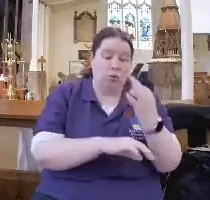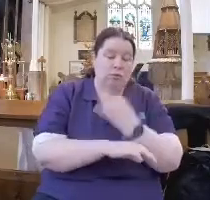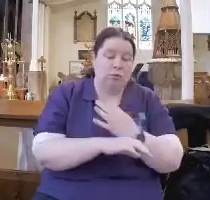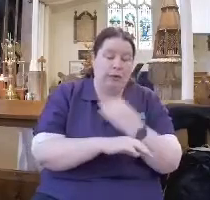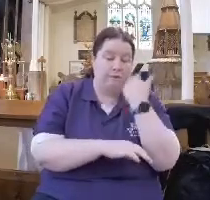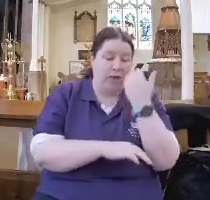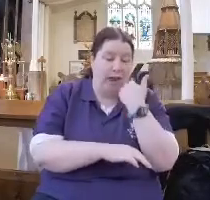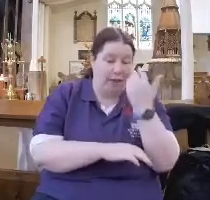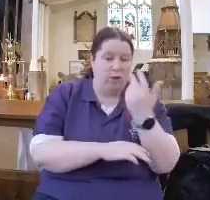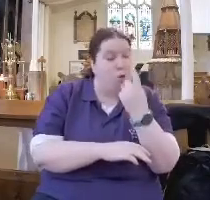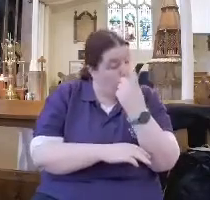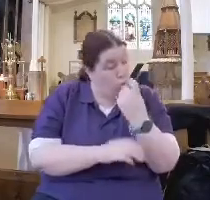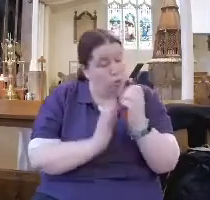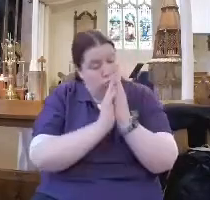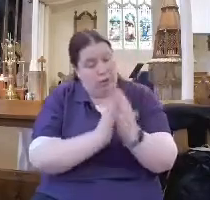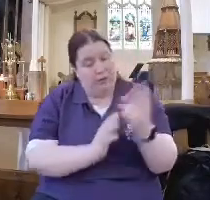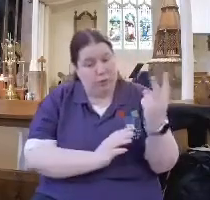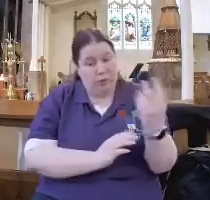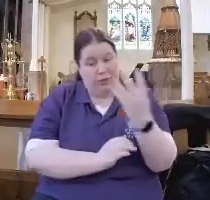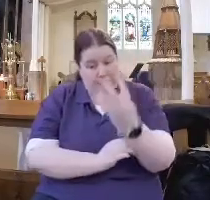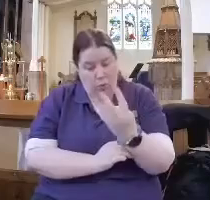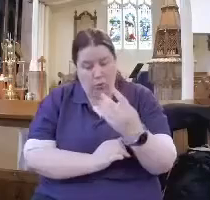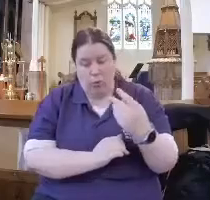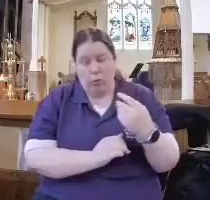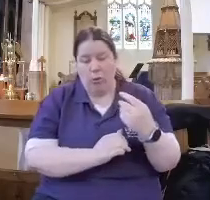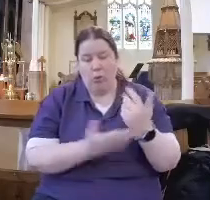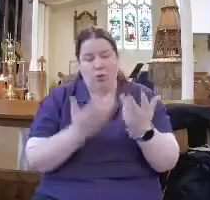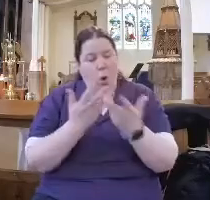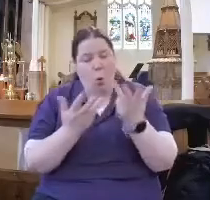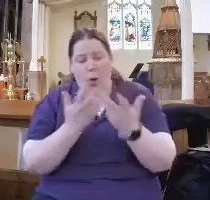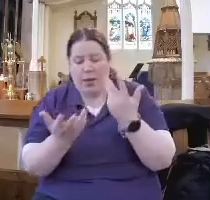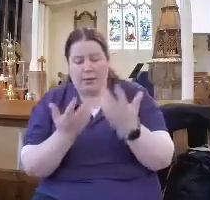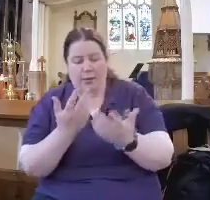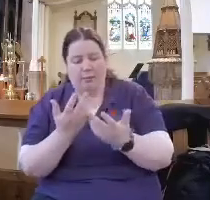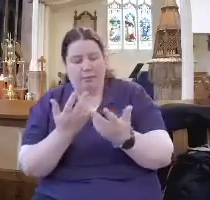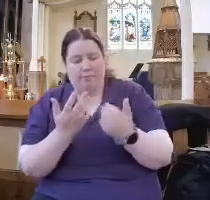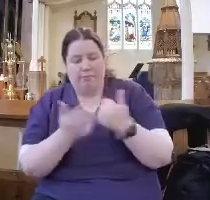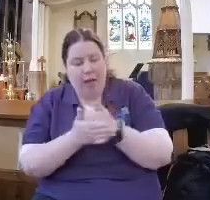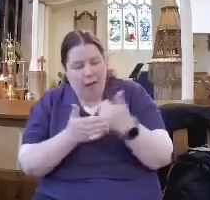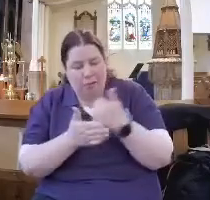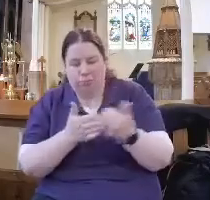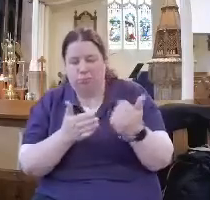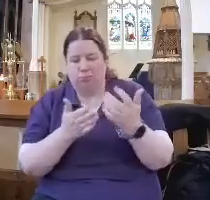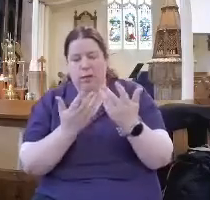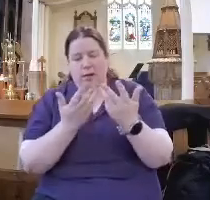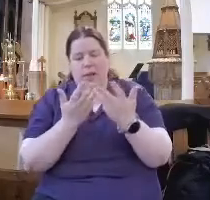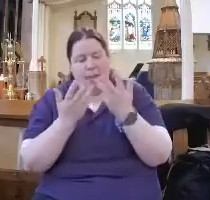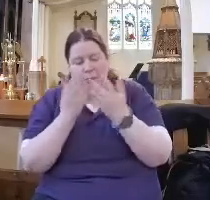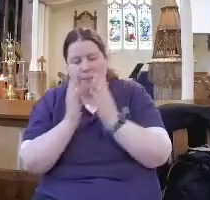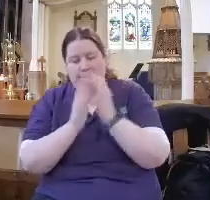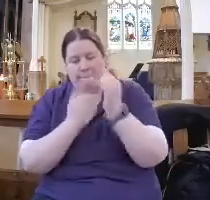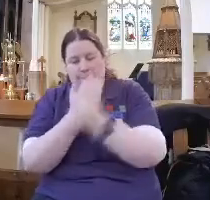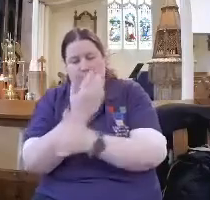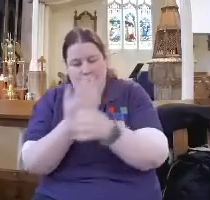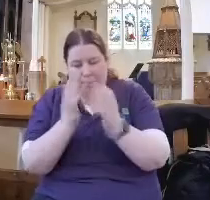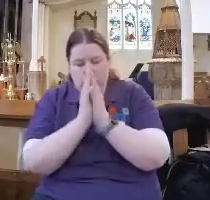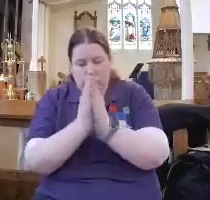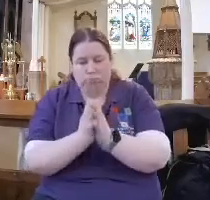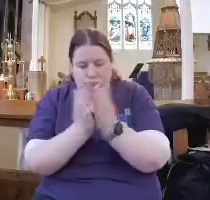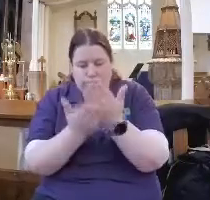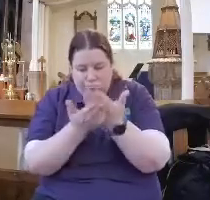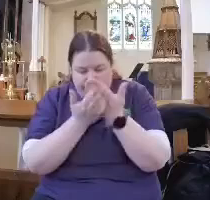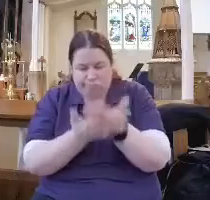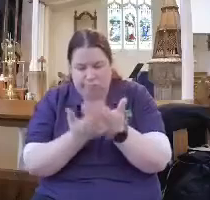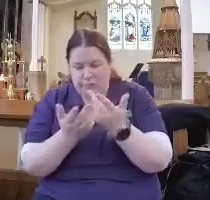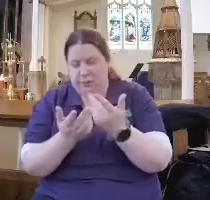pray for. There's always some other Bible study you could do. But saying, okay, I've decided how long I need to pray, how long is good for me to pray